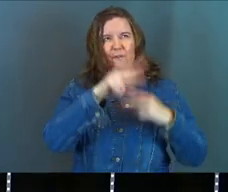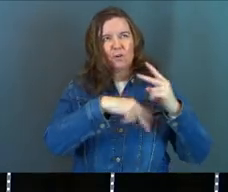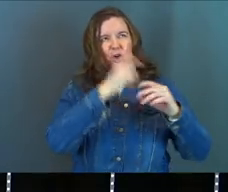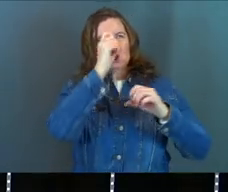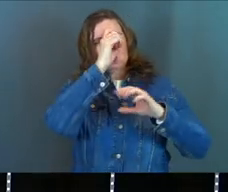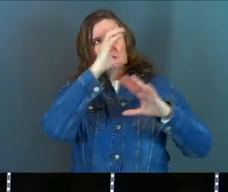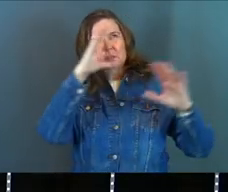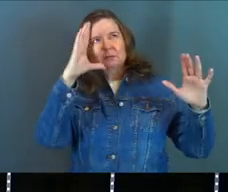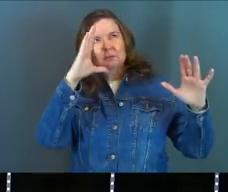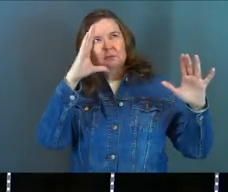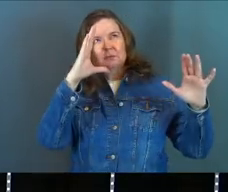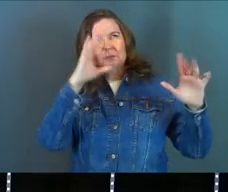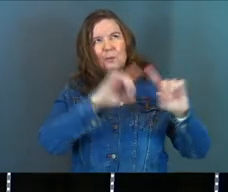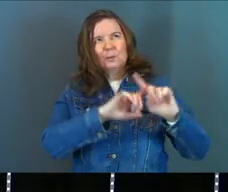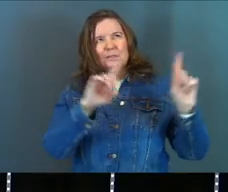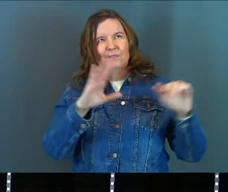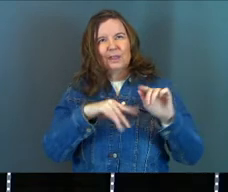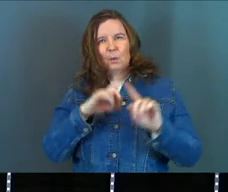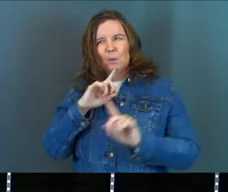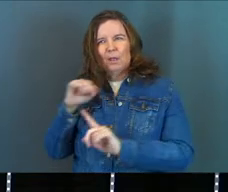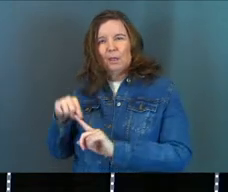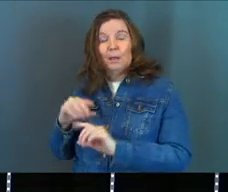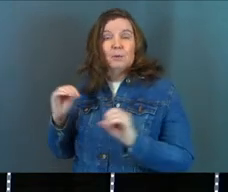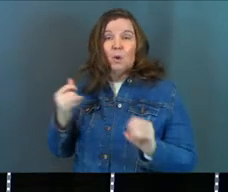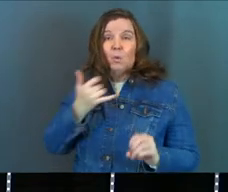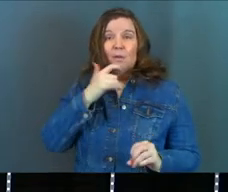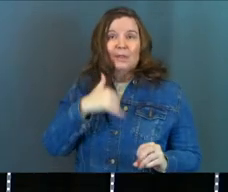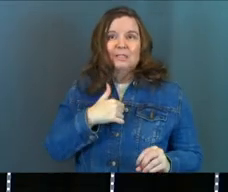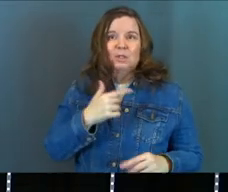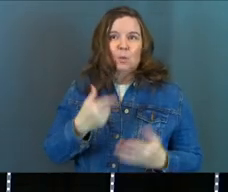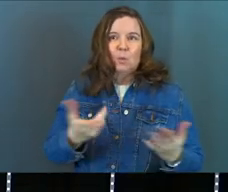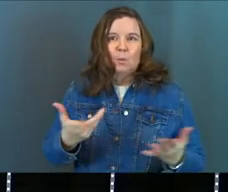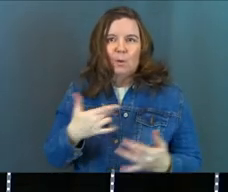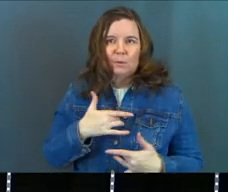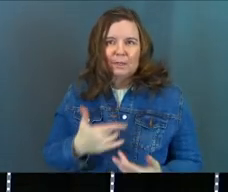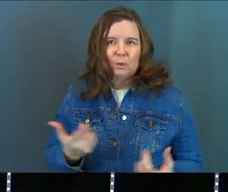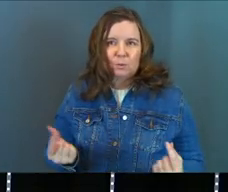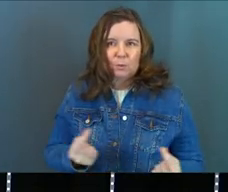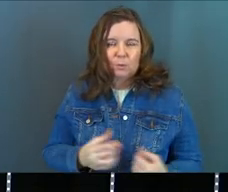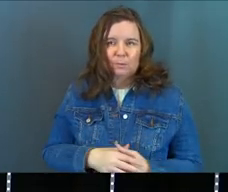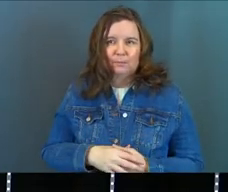of them in my mind, in my memory. There's nothing wrong with that. It's just kind of what we do.